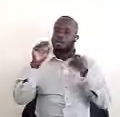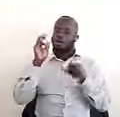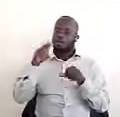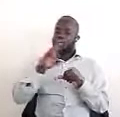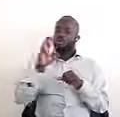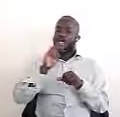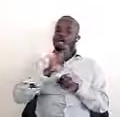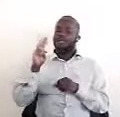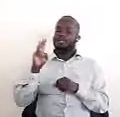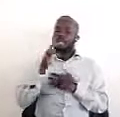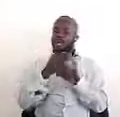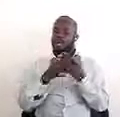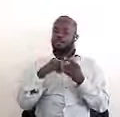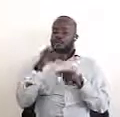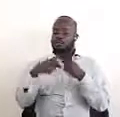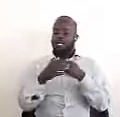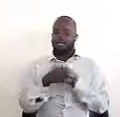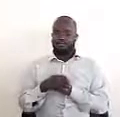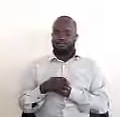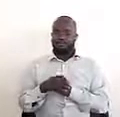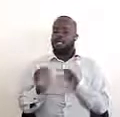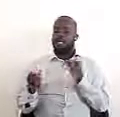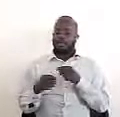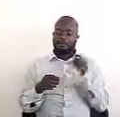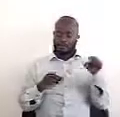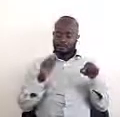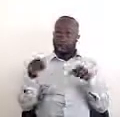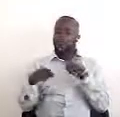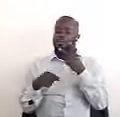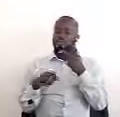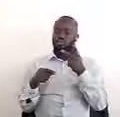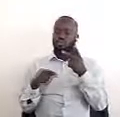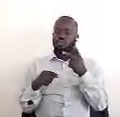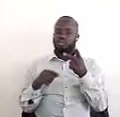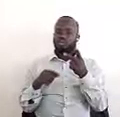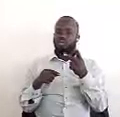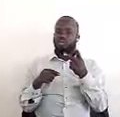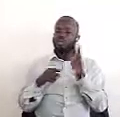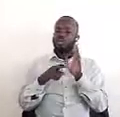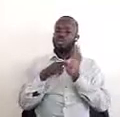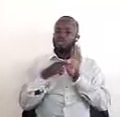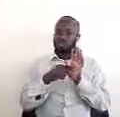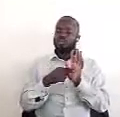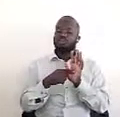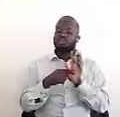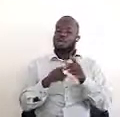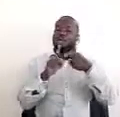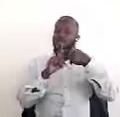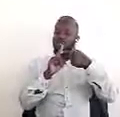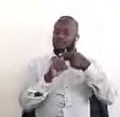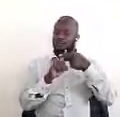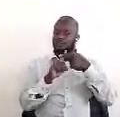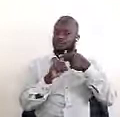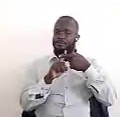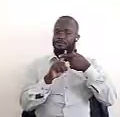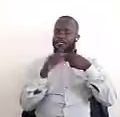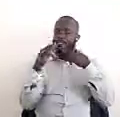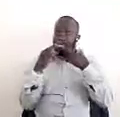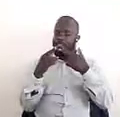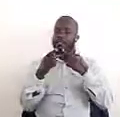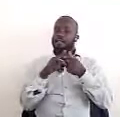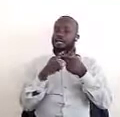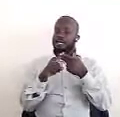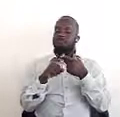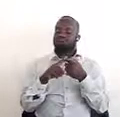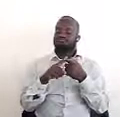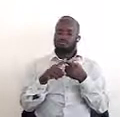be tested using the Western blot procedure. If both the ELISA and Western blot antibody tests return